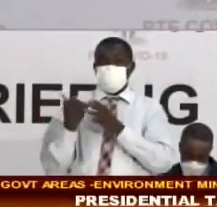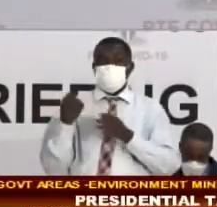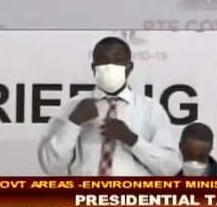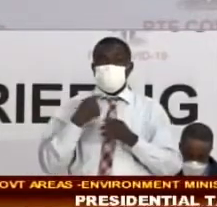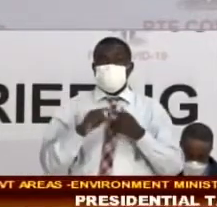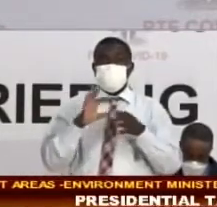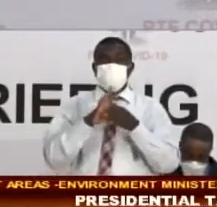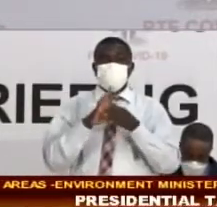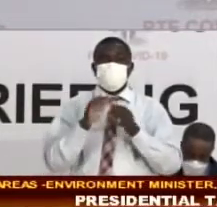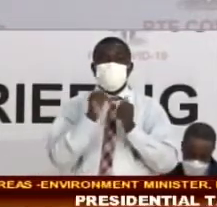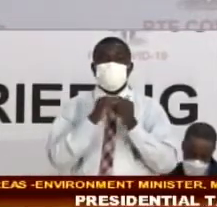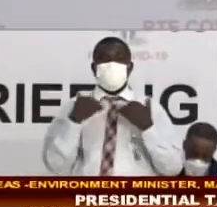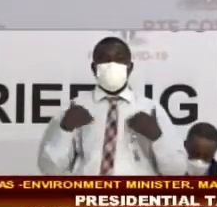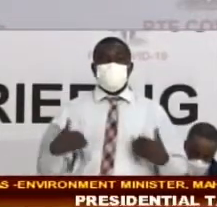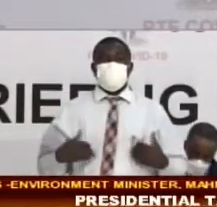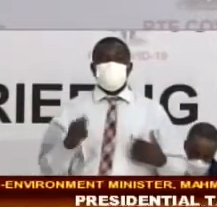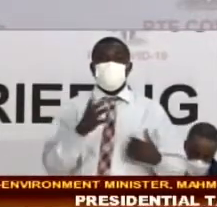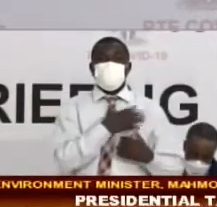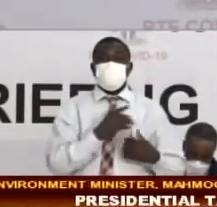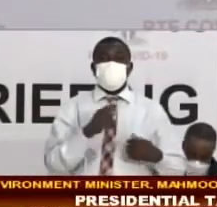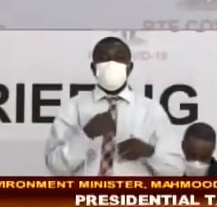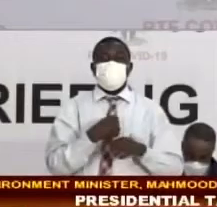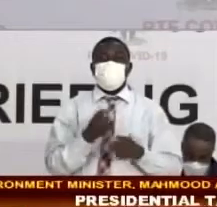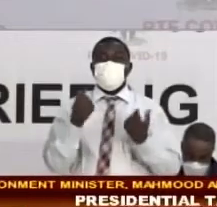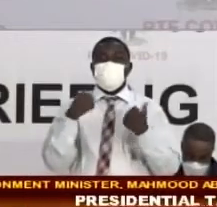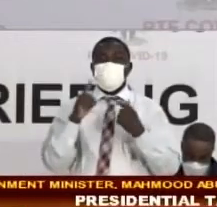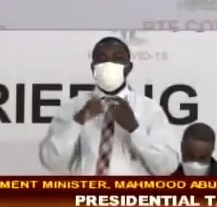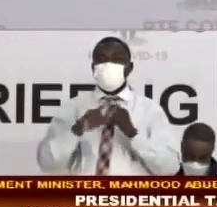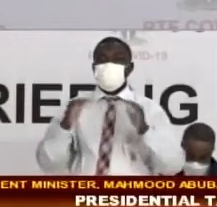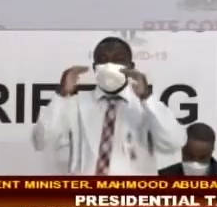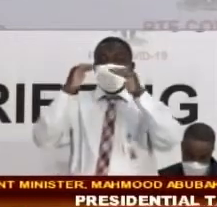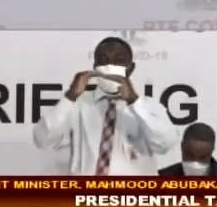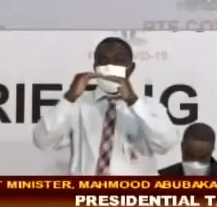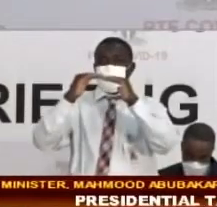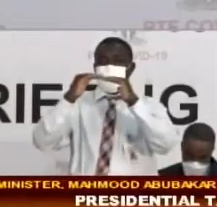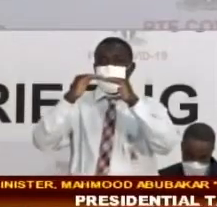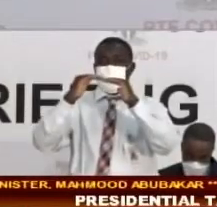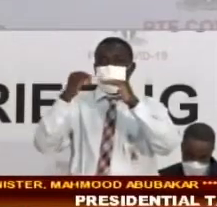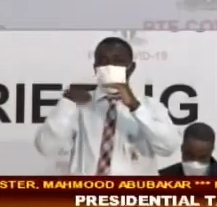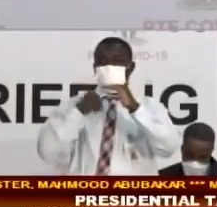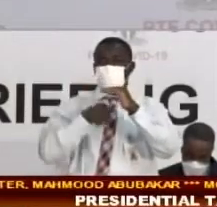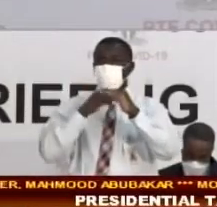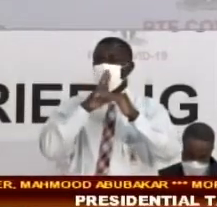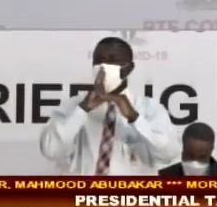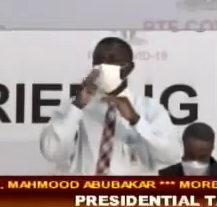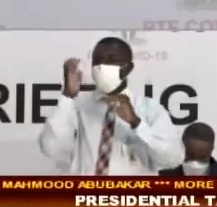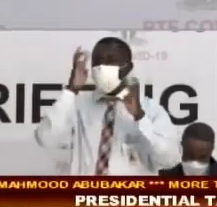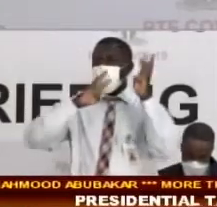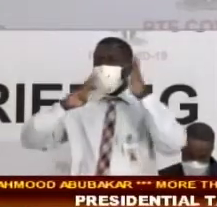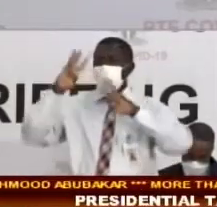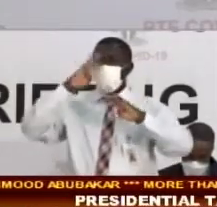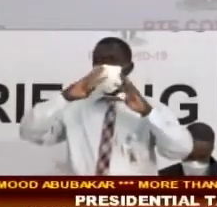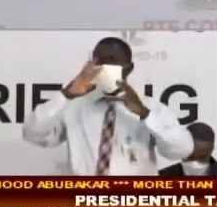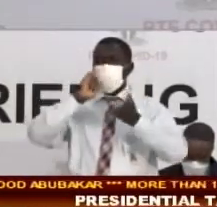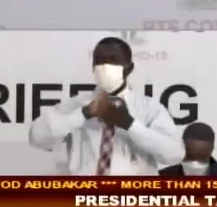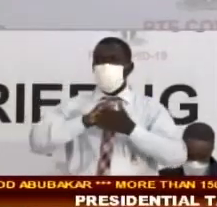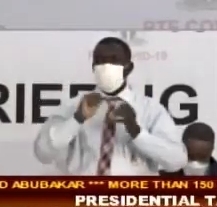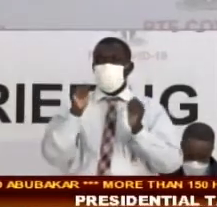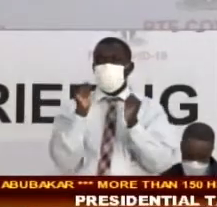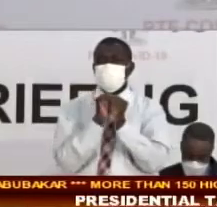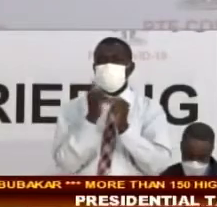help everybody come to par. We are a little bit worried that with